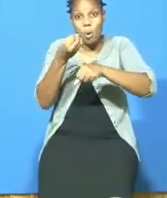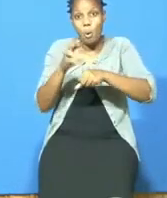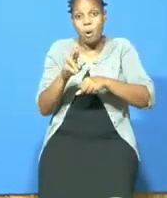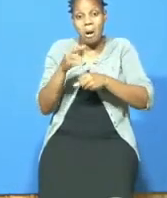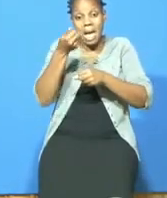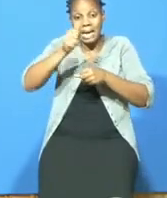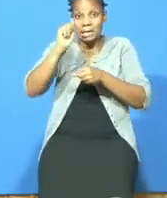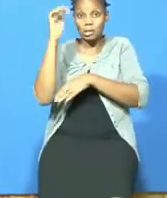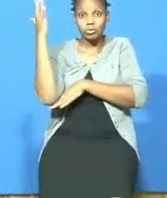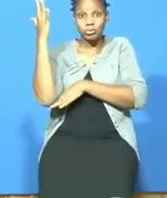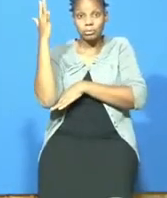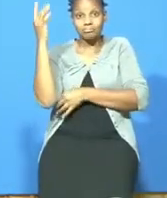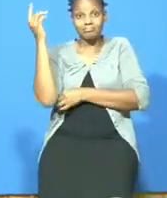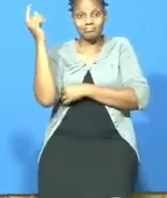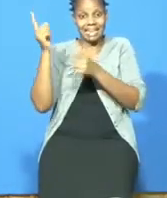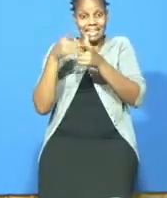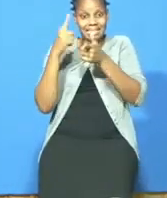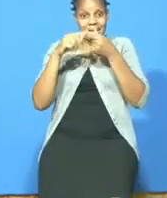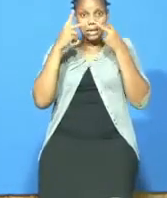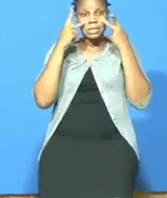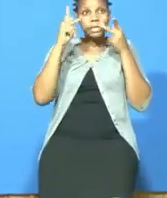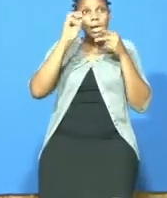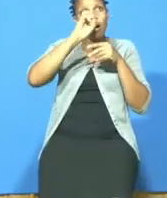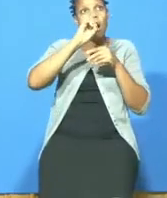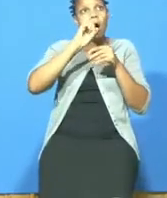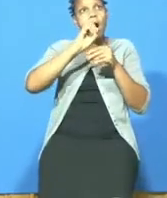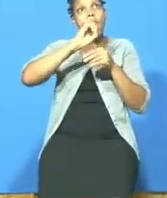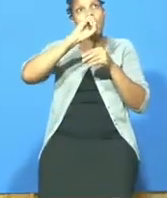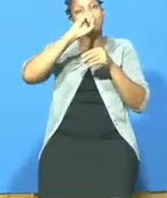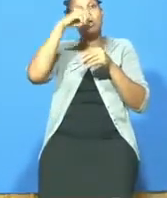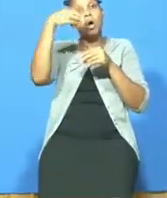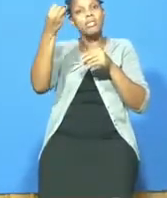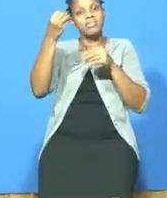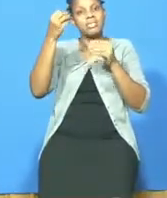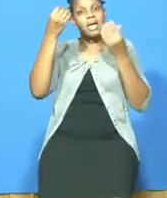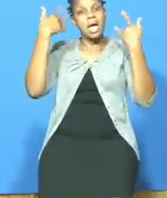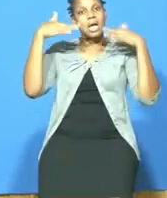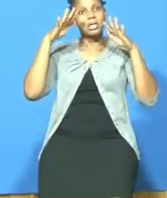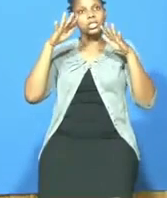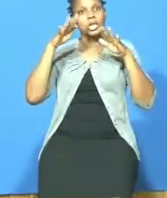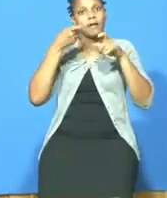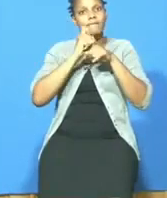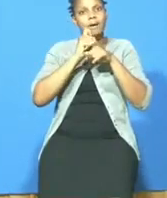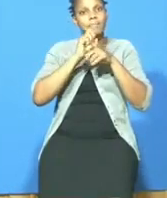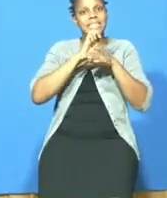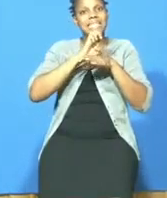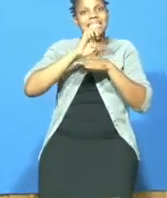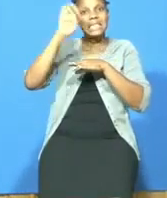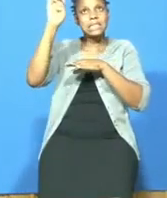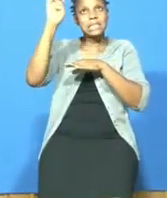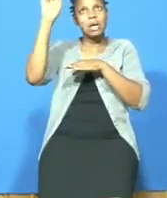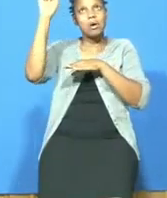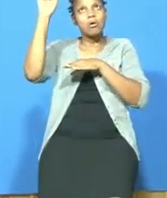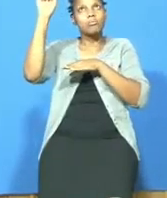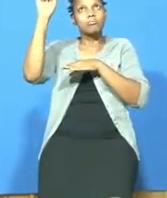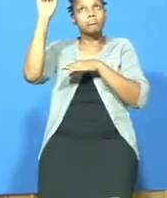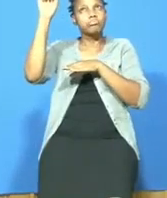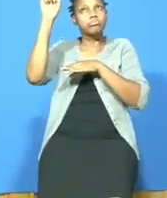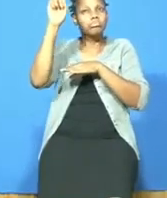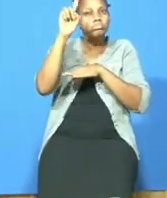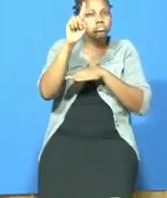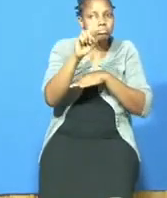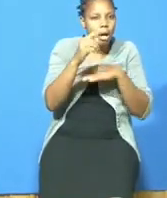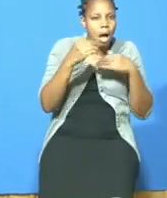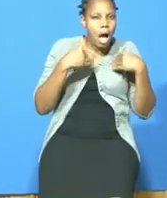saw another angel ascending from the east, having the seal of the